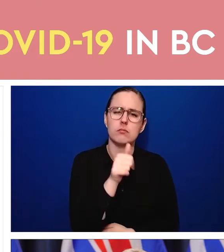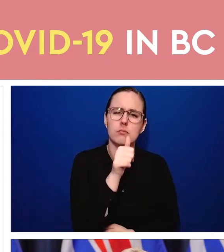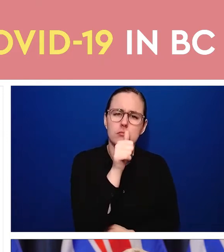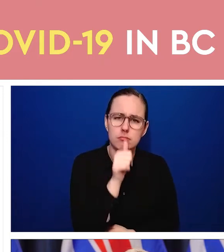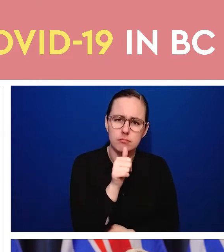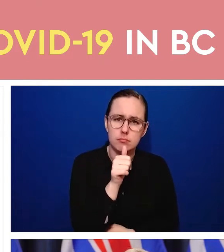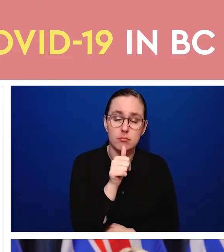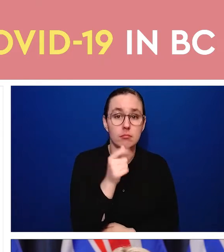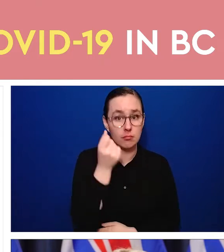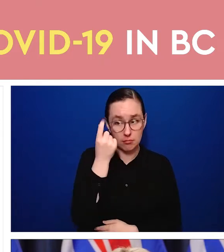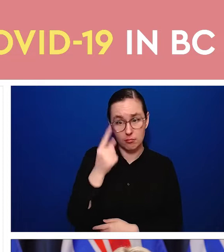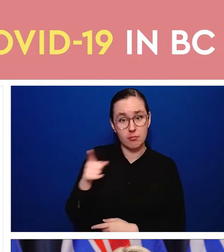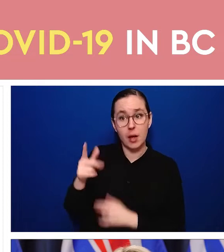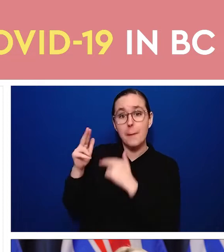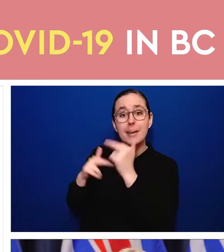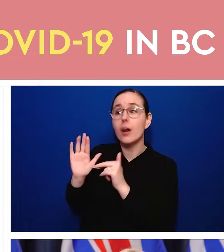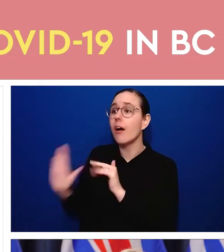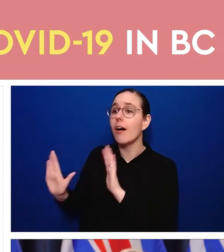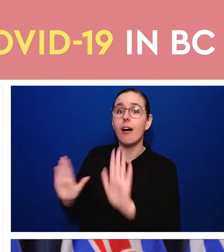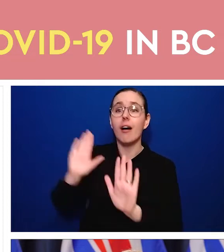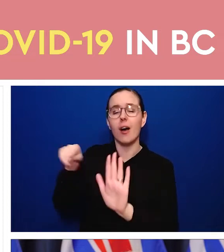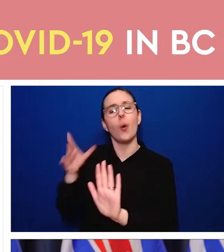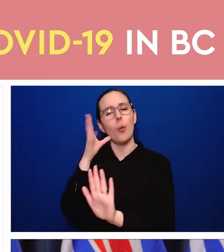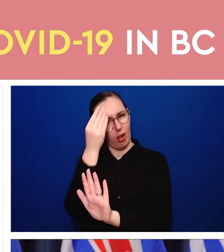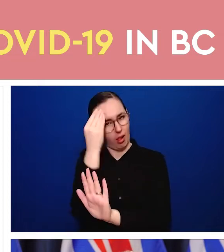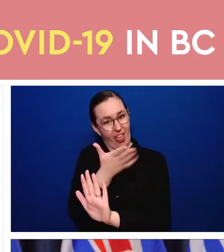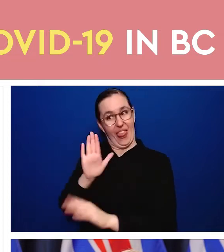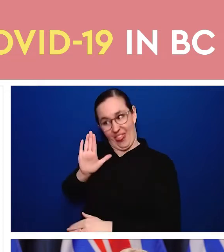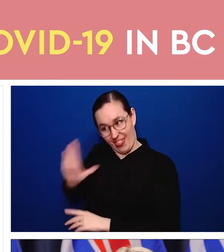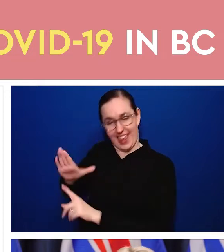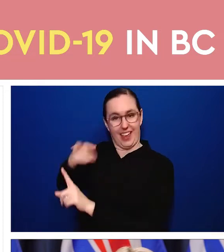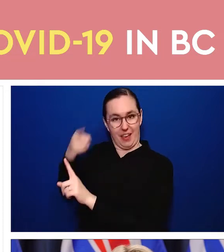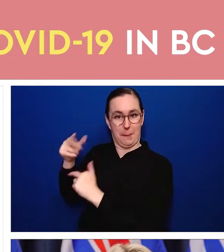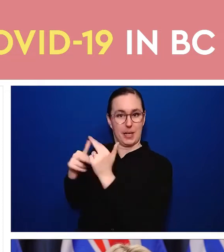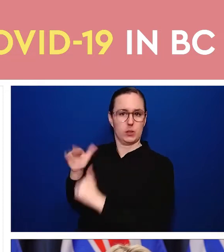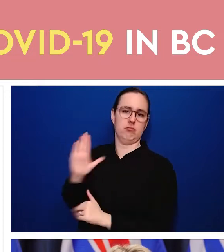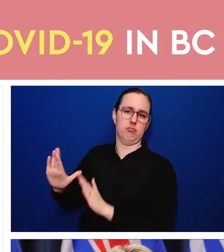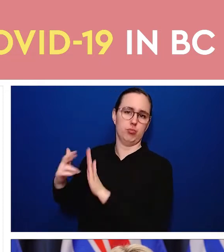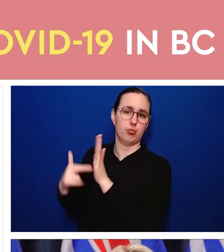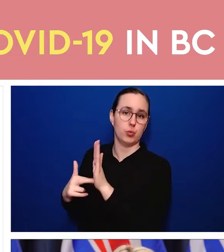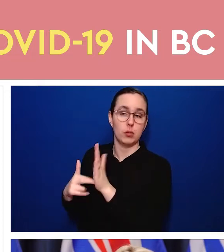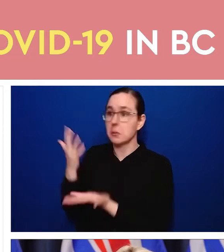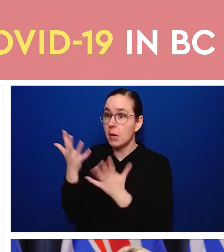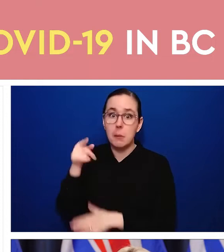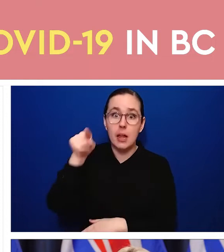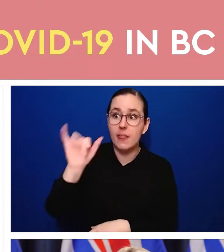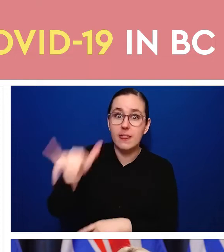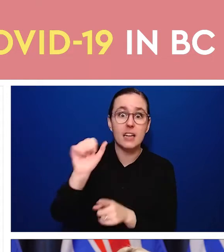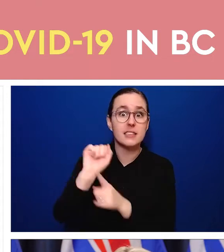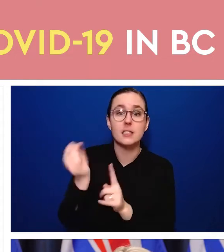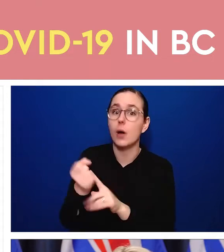visitation. And in some cases, depending on the individual situation, this may mean planning visits in advance or spacing them